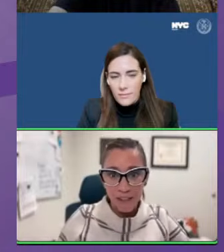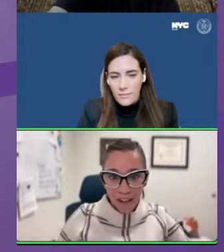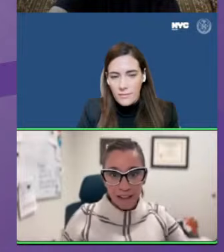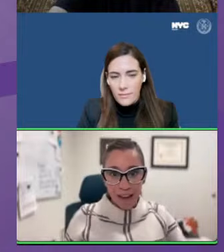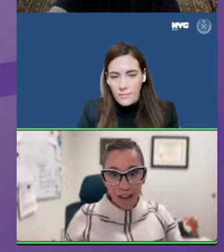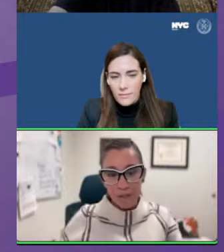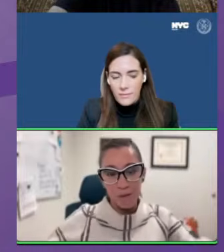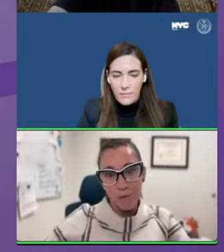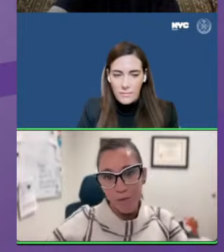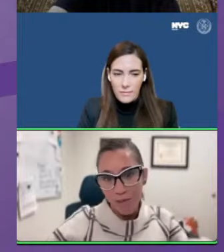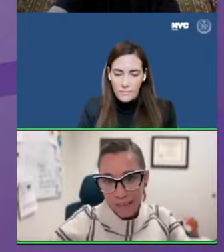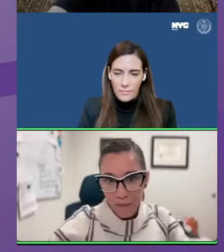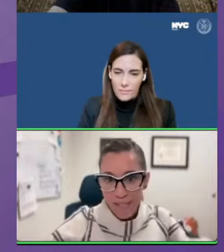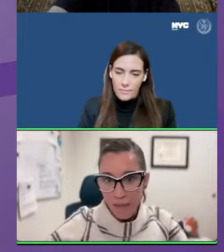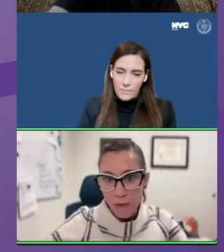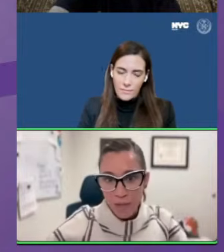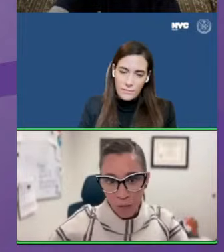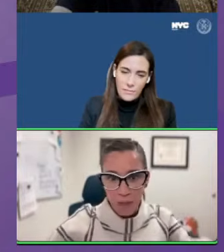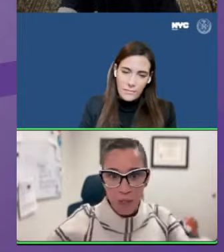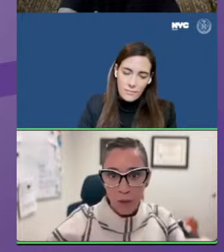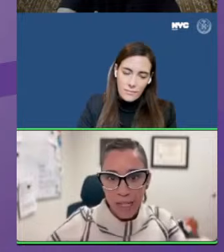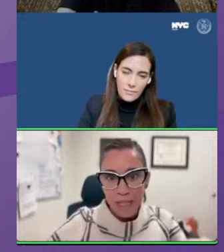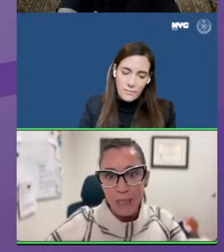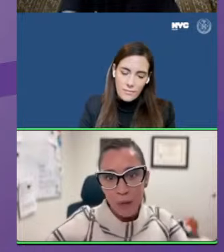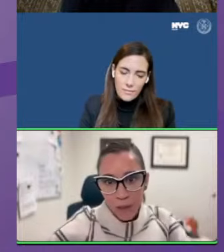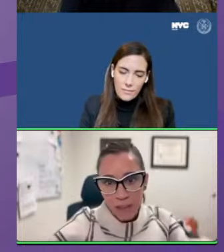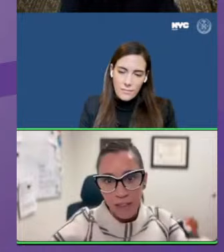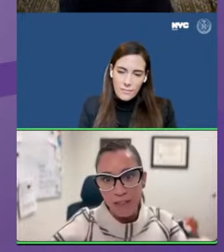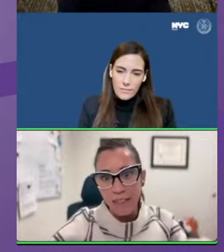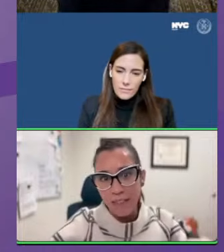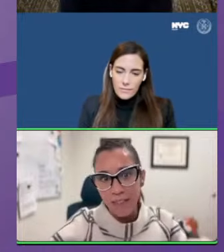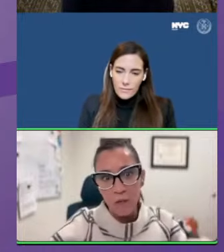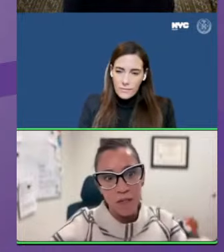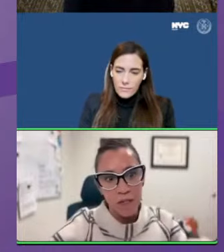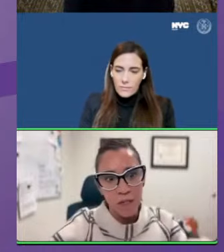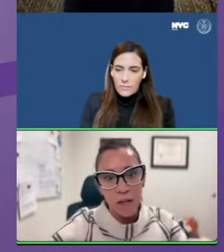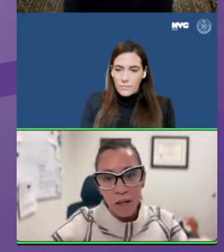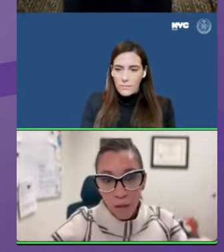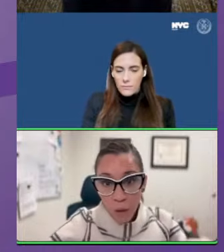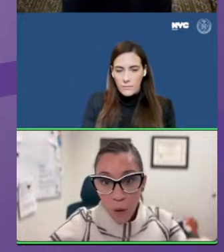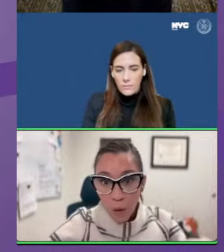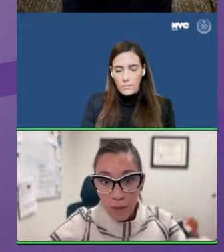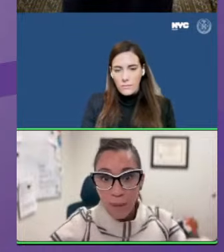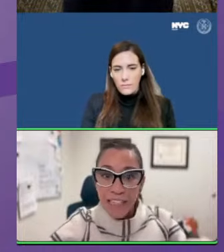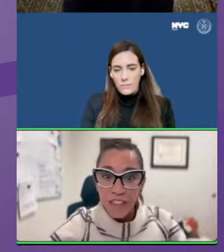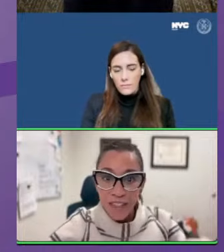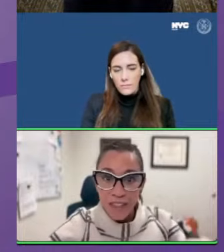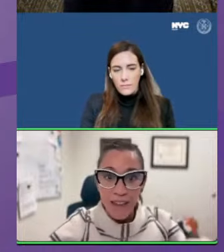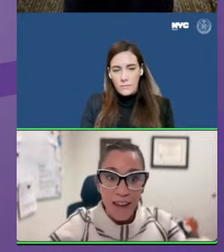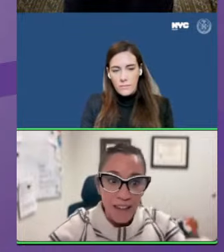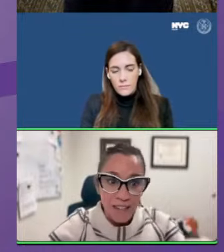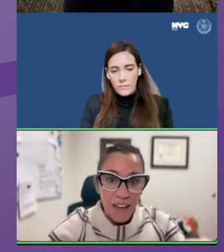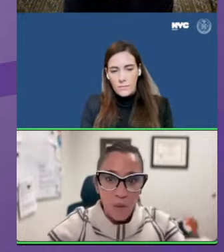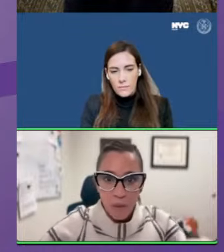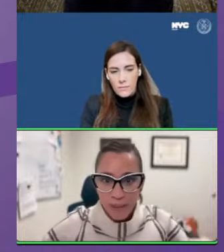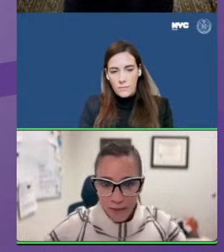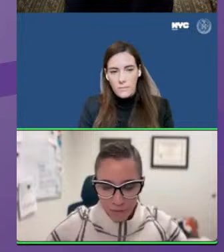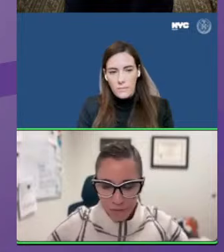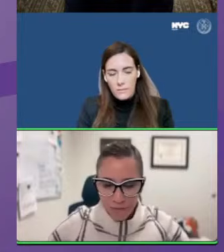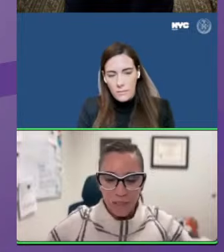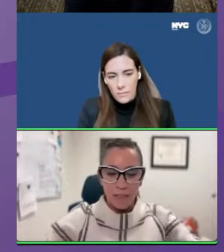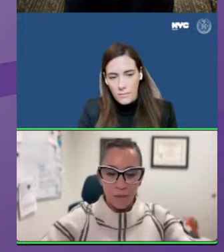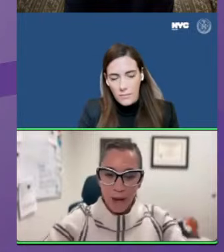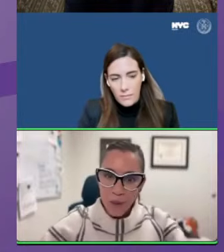Rehabilitation gathered a group of academic centers that were starting these early clinics to see long COVID patients. And we were kind